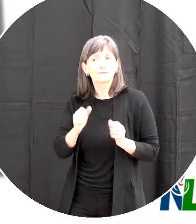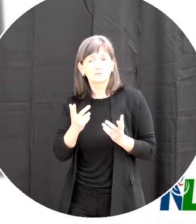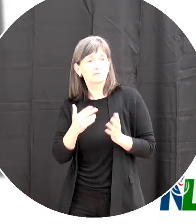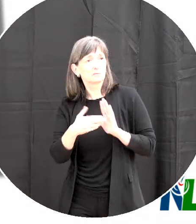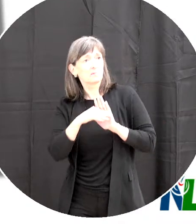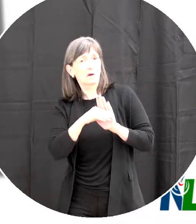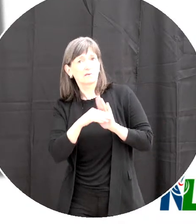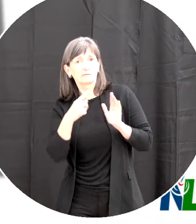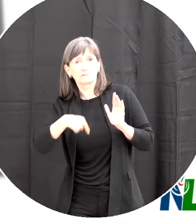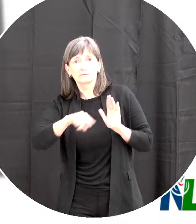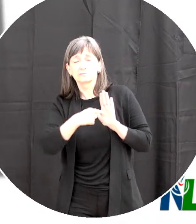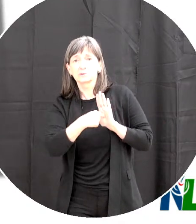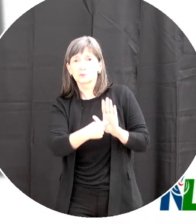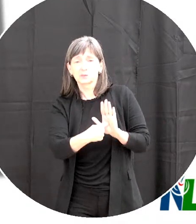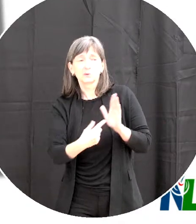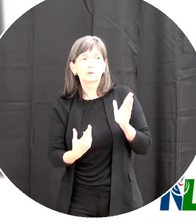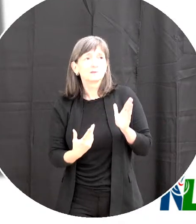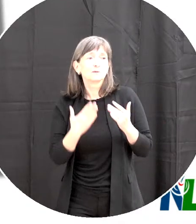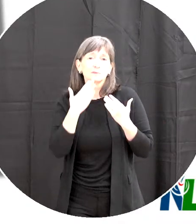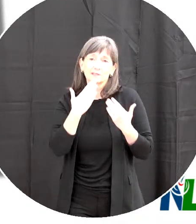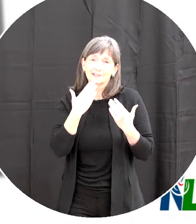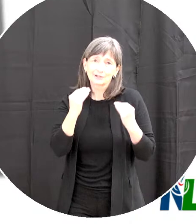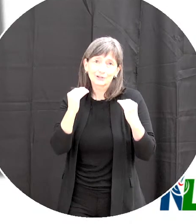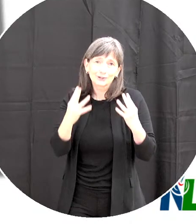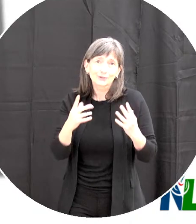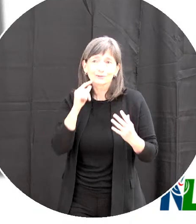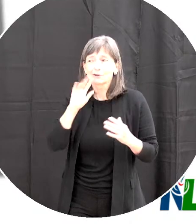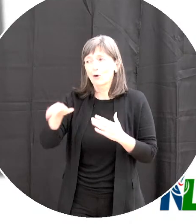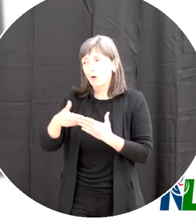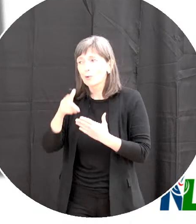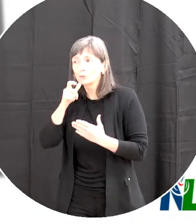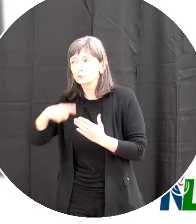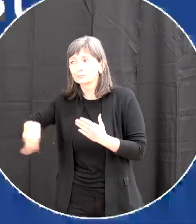our teachers and all those who support them.